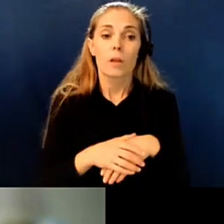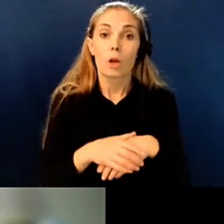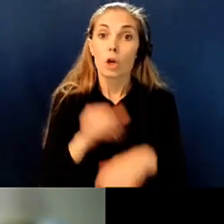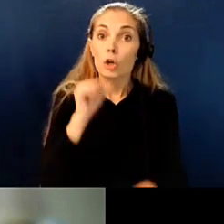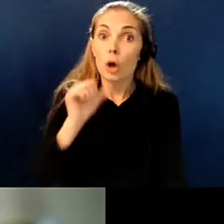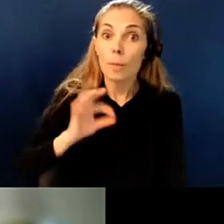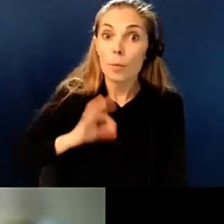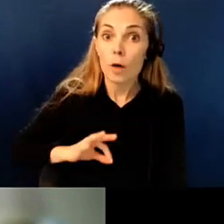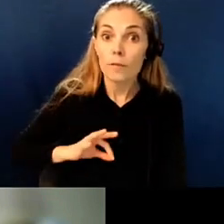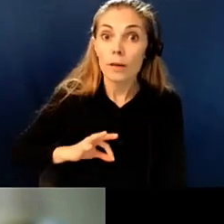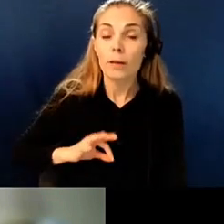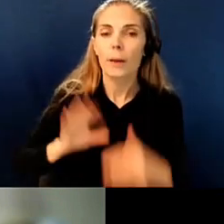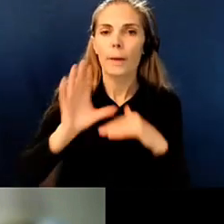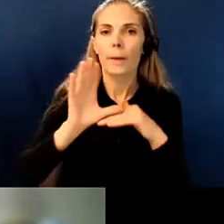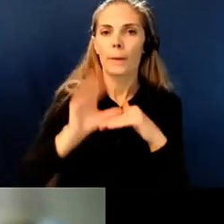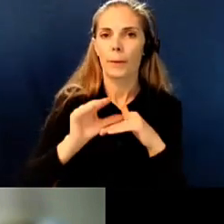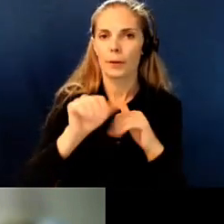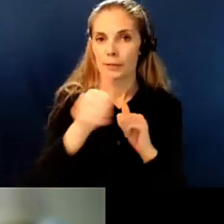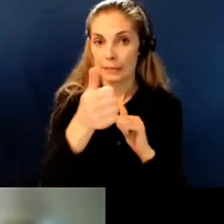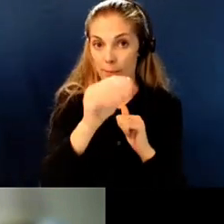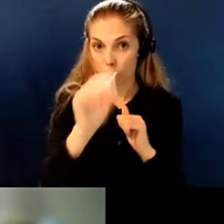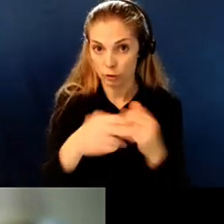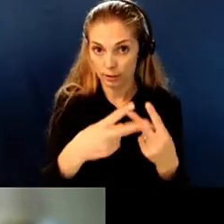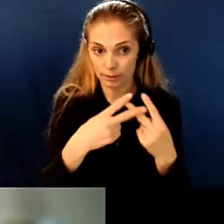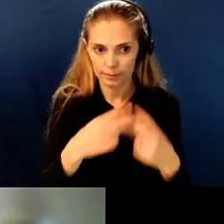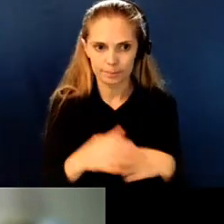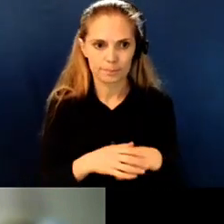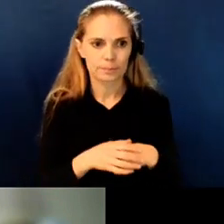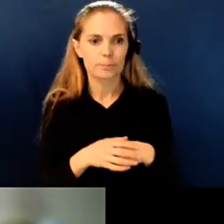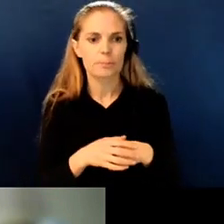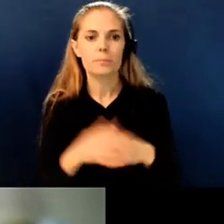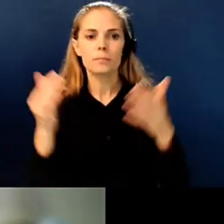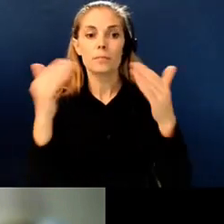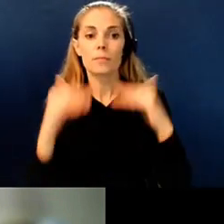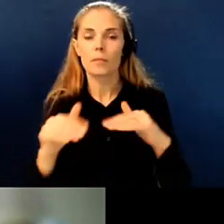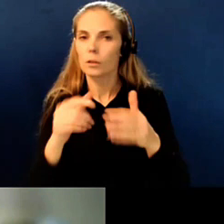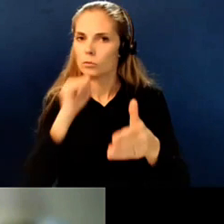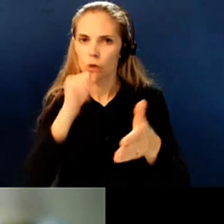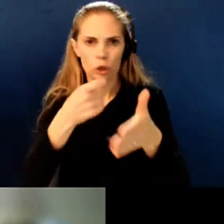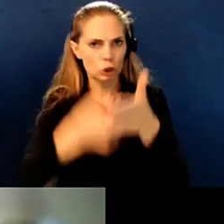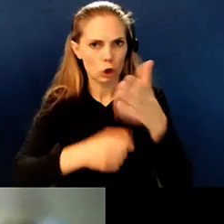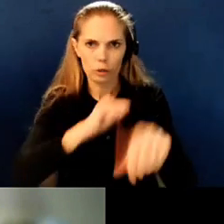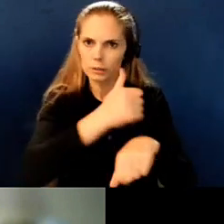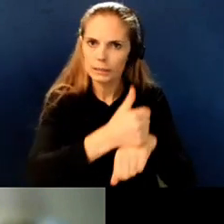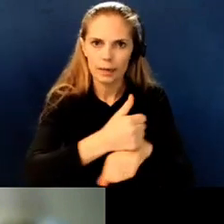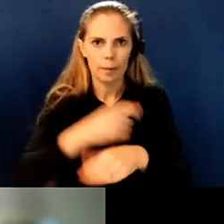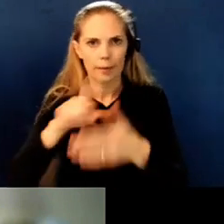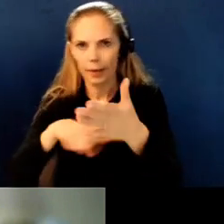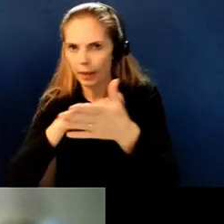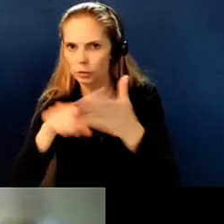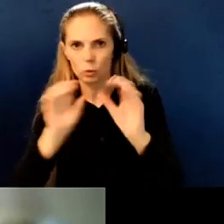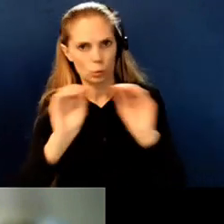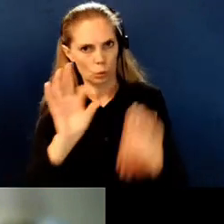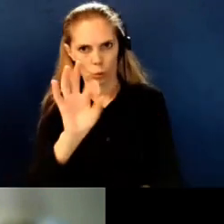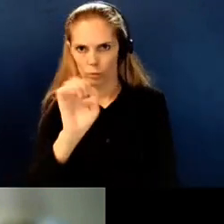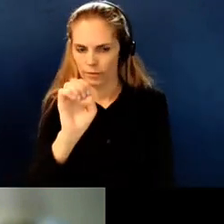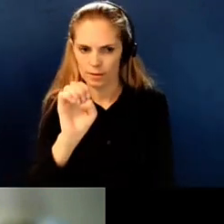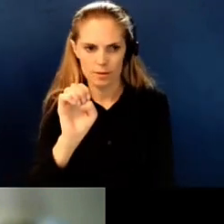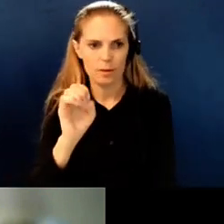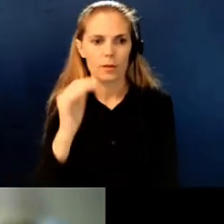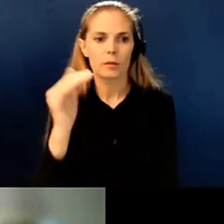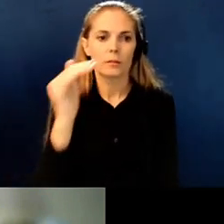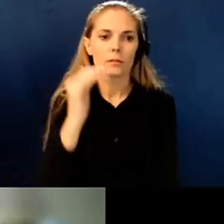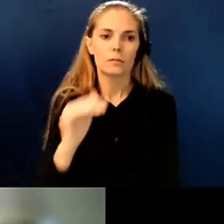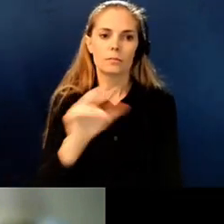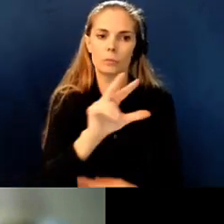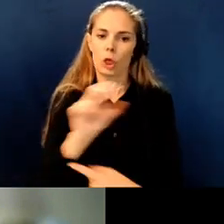There's a 30-day unlimited free trial. So you test it out and you just use it and say, does this thing help us connect with our audience?